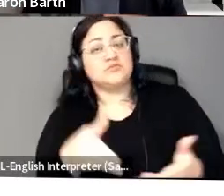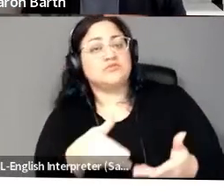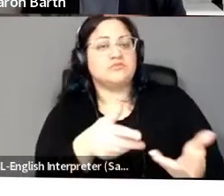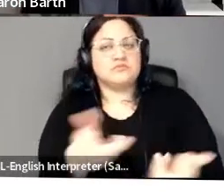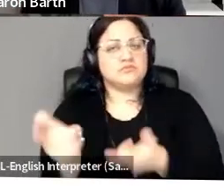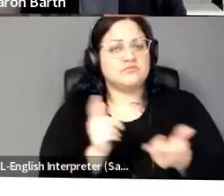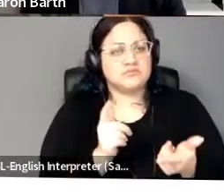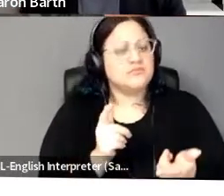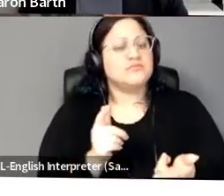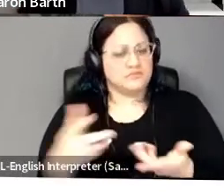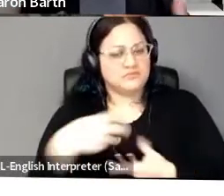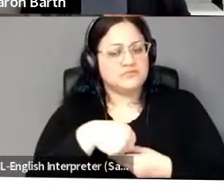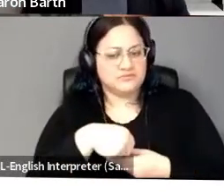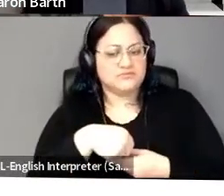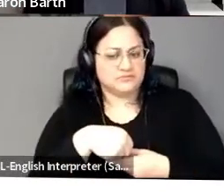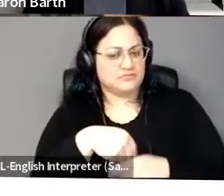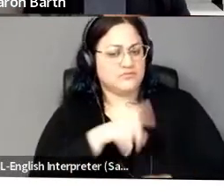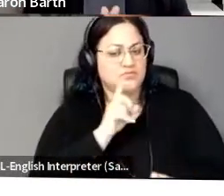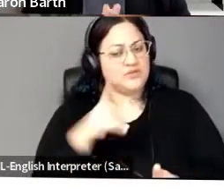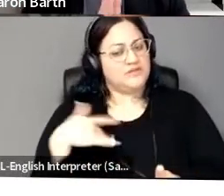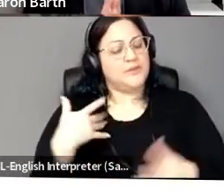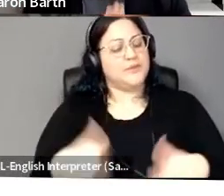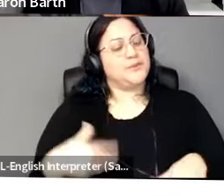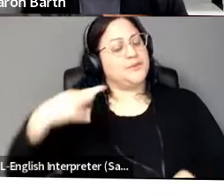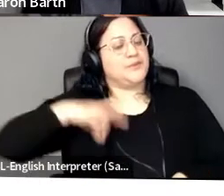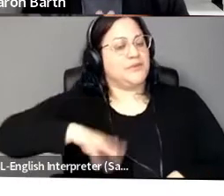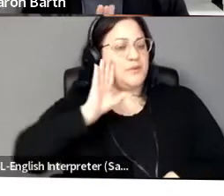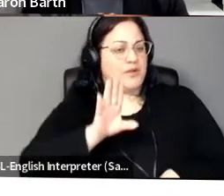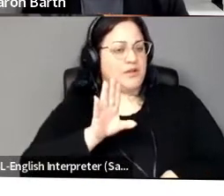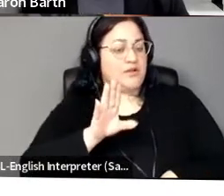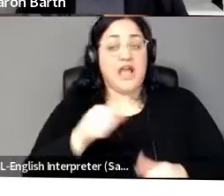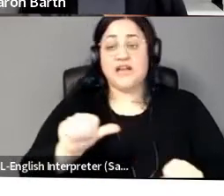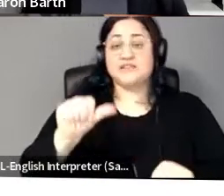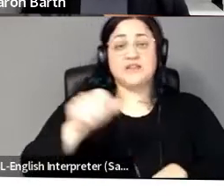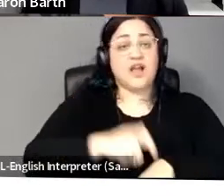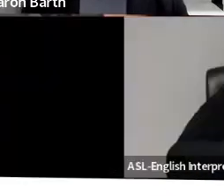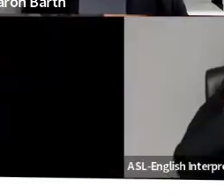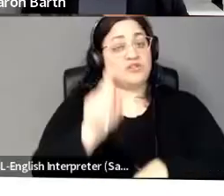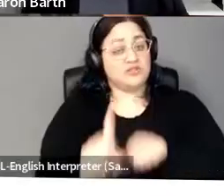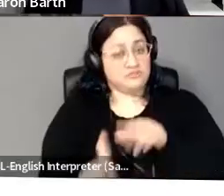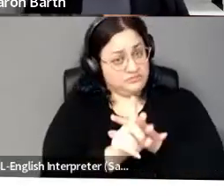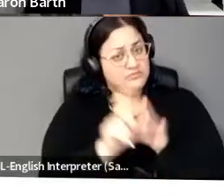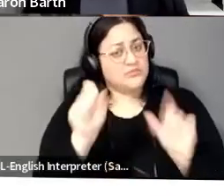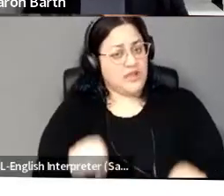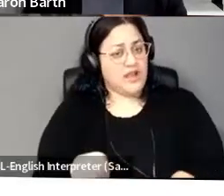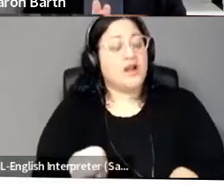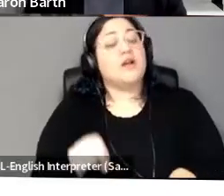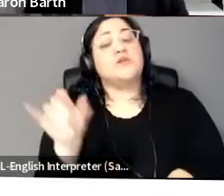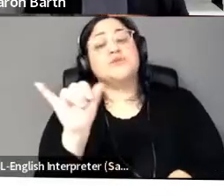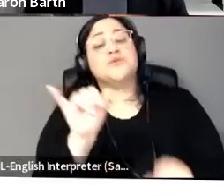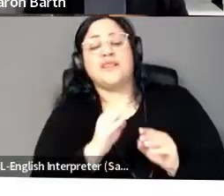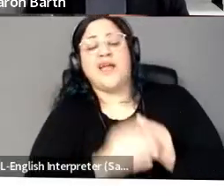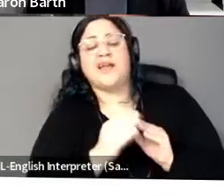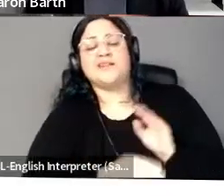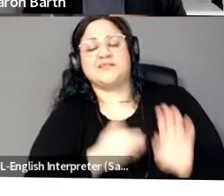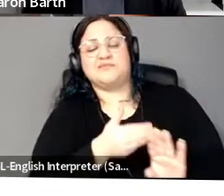at any point with your microphone. You can ask a question at any time. We will take questions at the end as well. But and